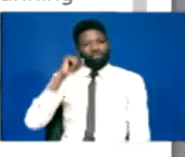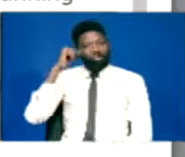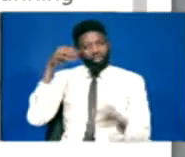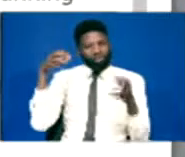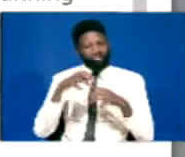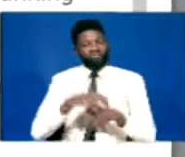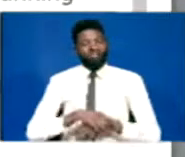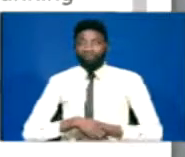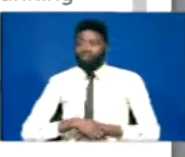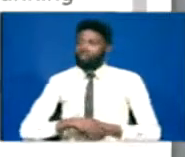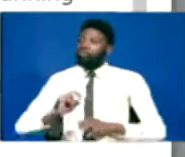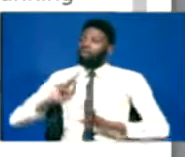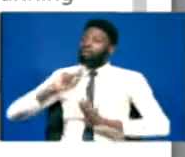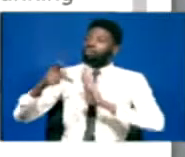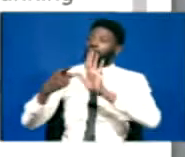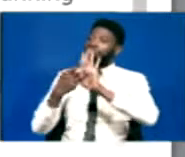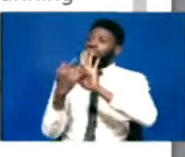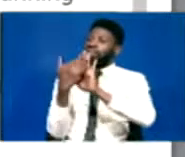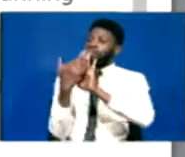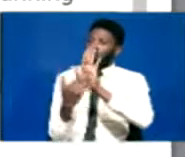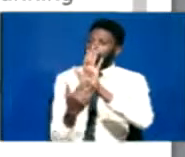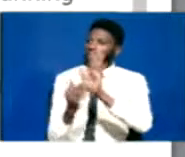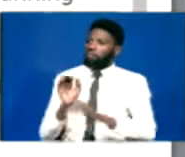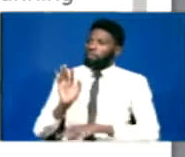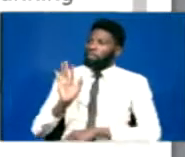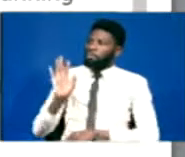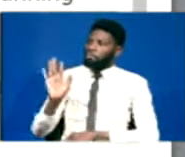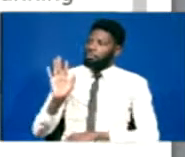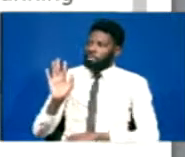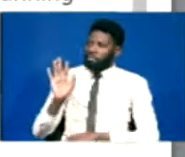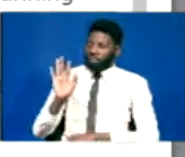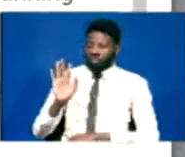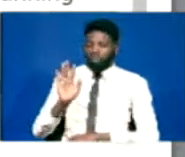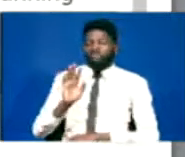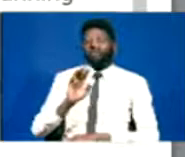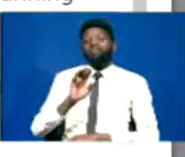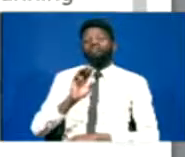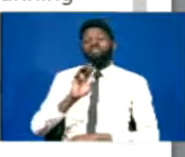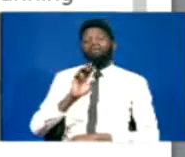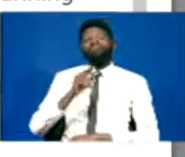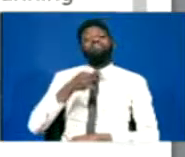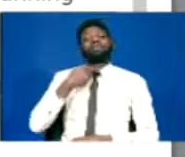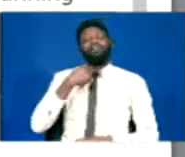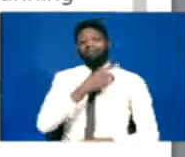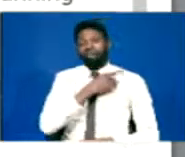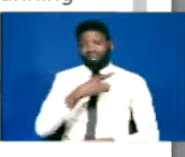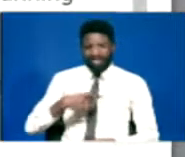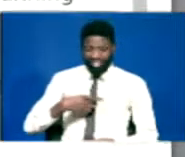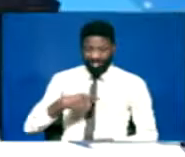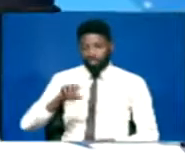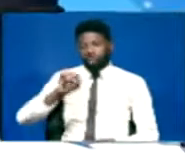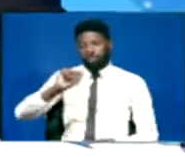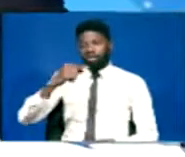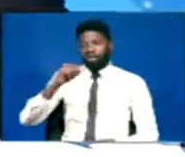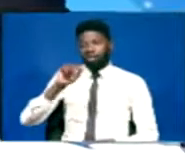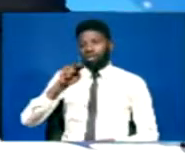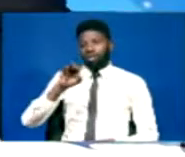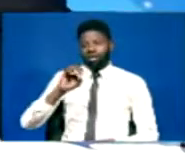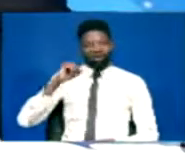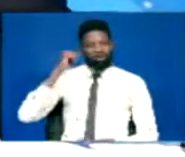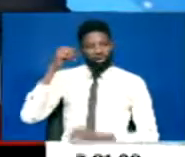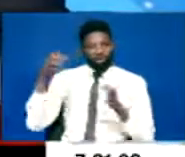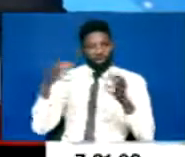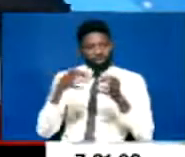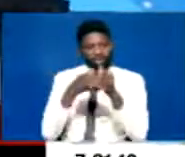of Wahiga Mwaure, the Agano party leader, and his running mate, Ruth